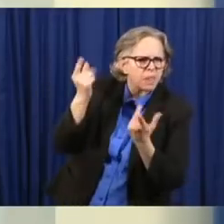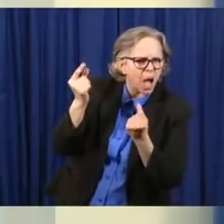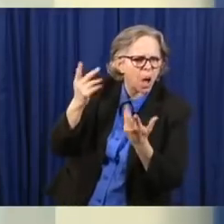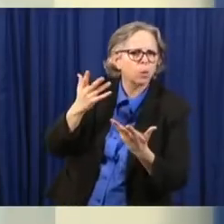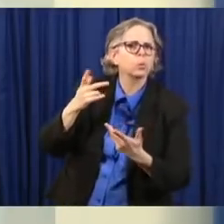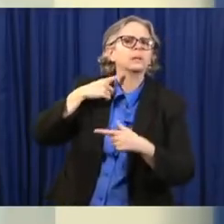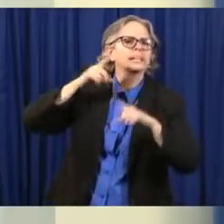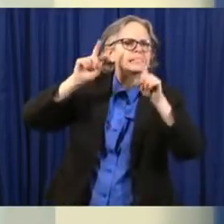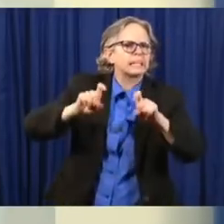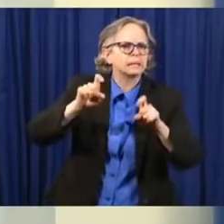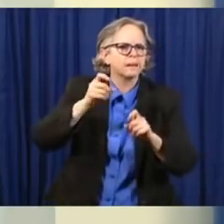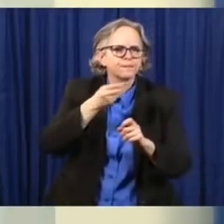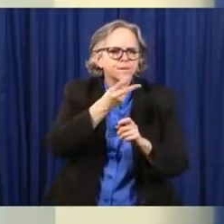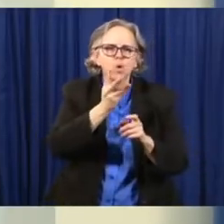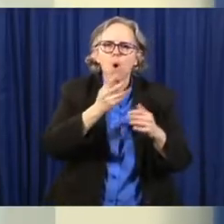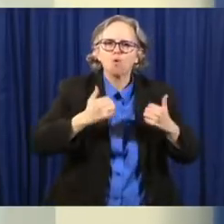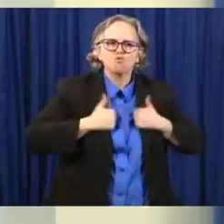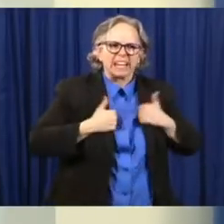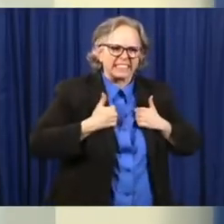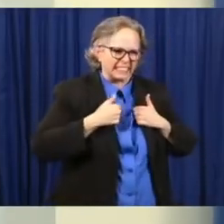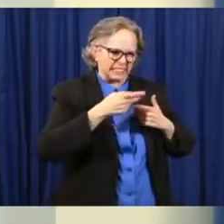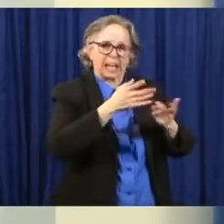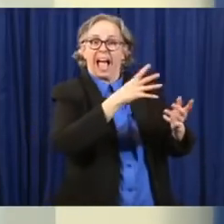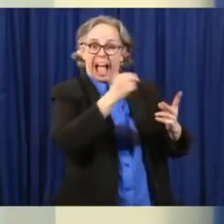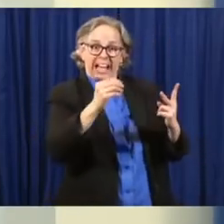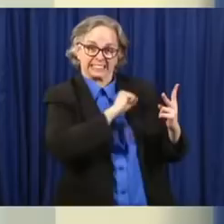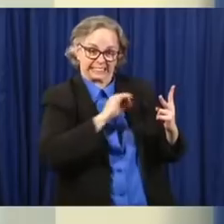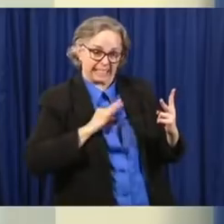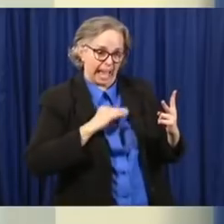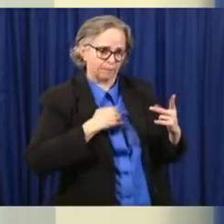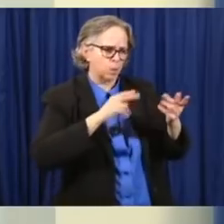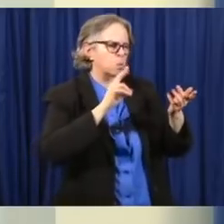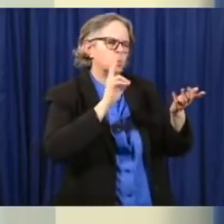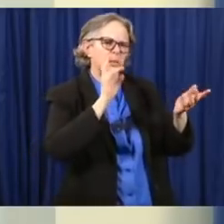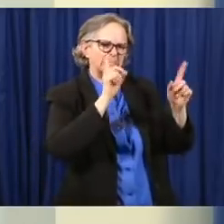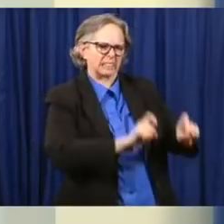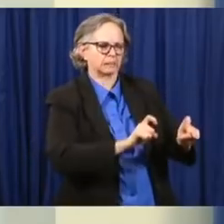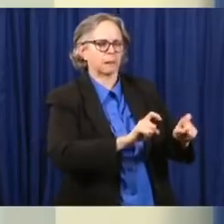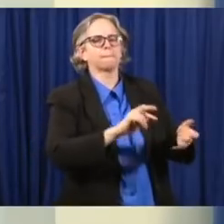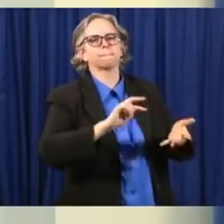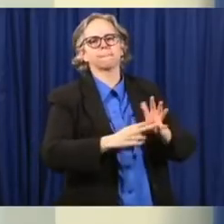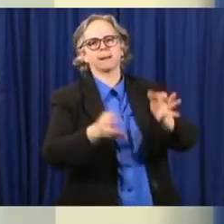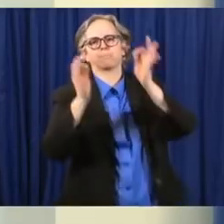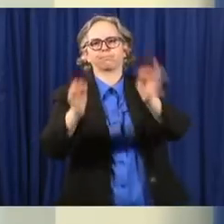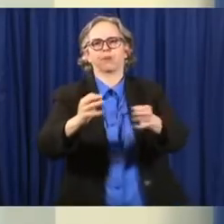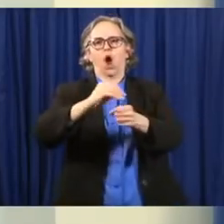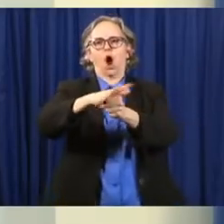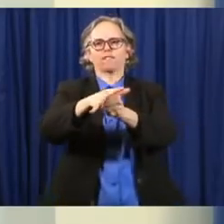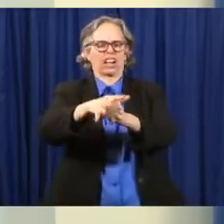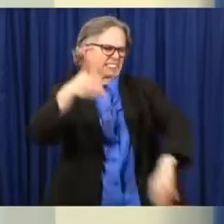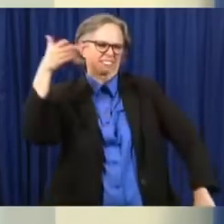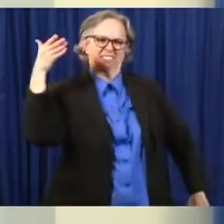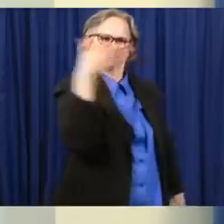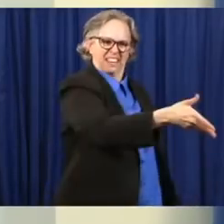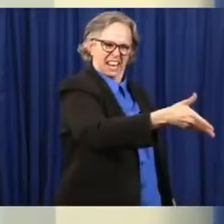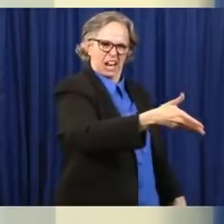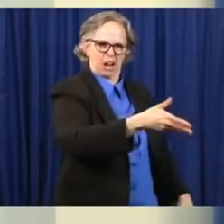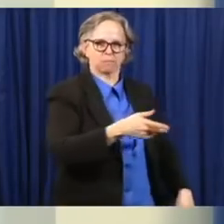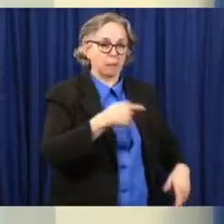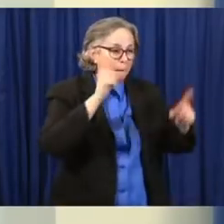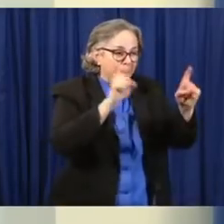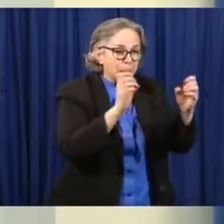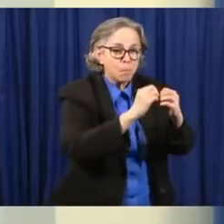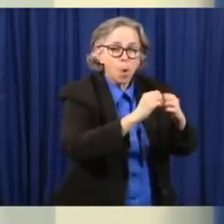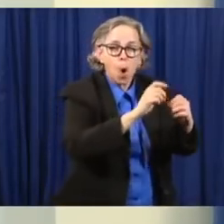it's there and treat it as such. You have to almost treat it as everyone has it. The dream would be to be able to do what we did